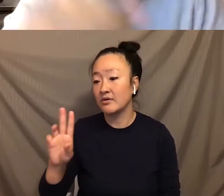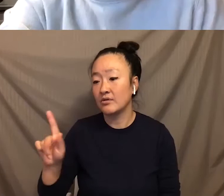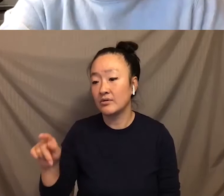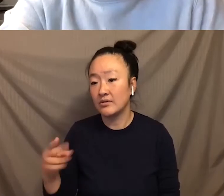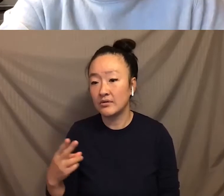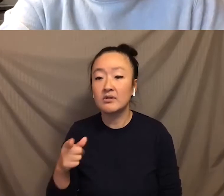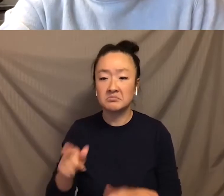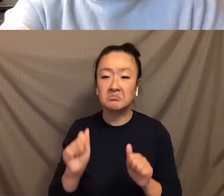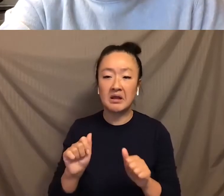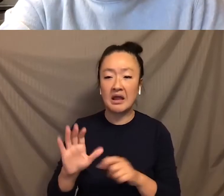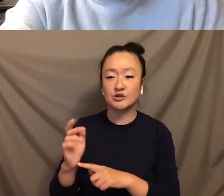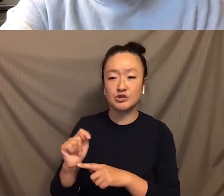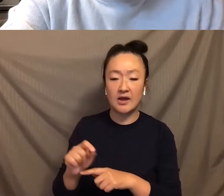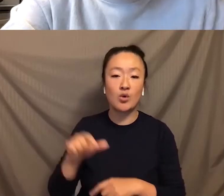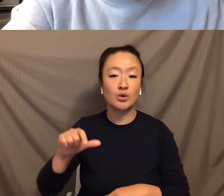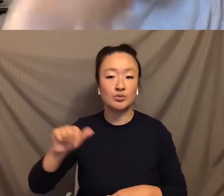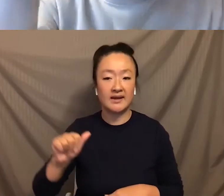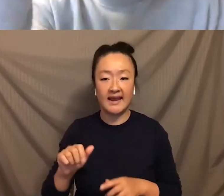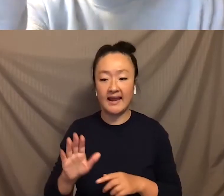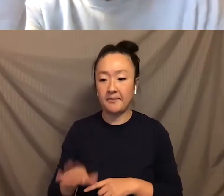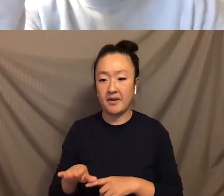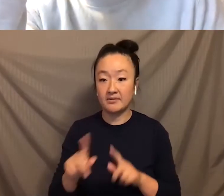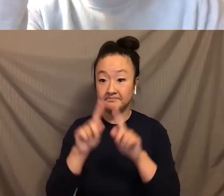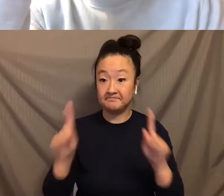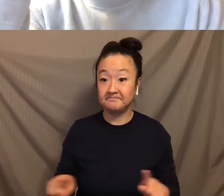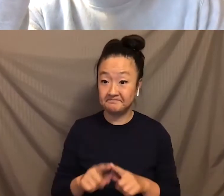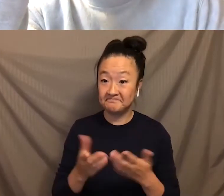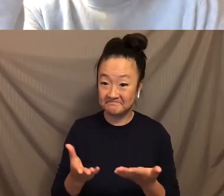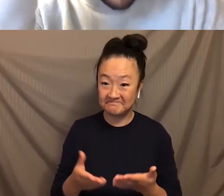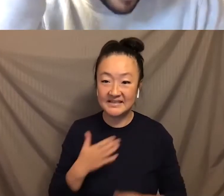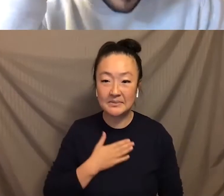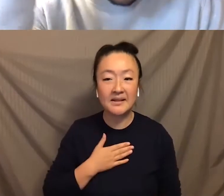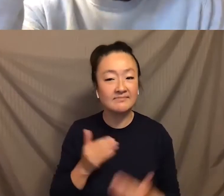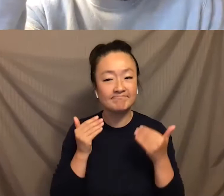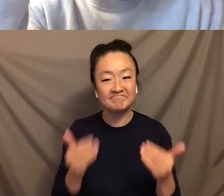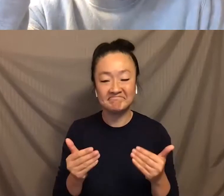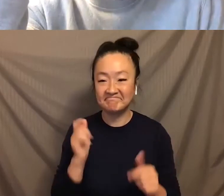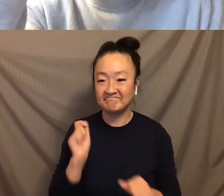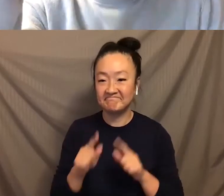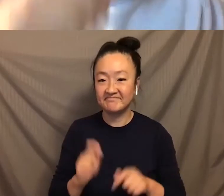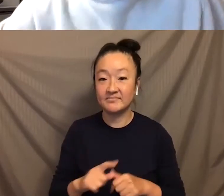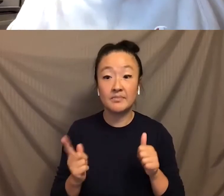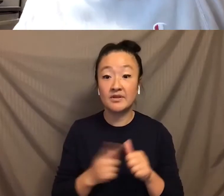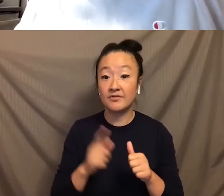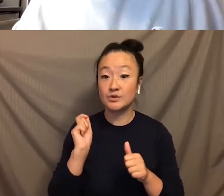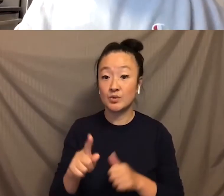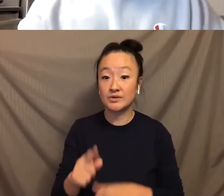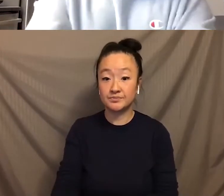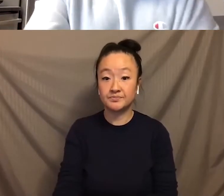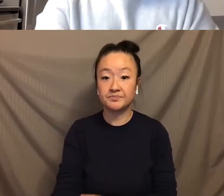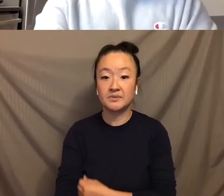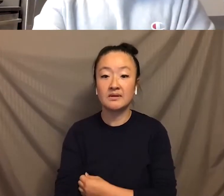them in the Q&A box on your Zoom screen. So please do ask. But the first question, and this is, I think,